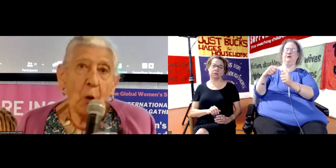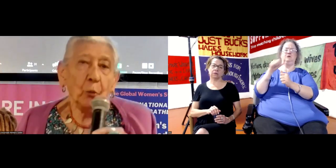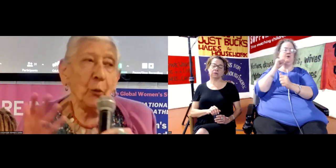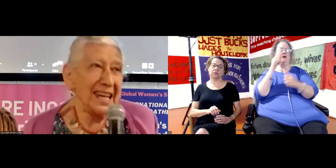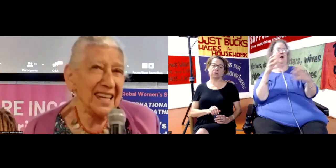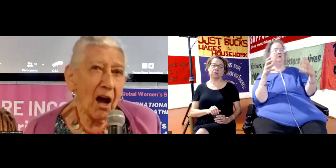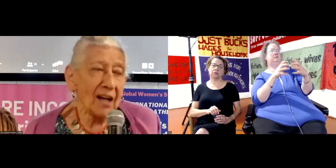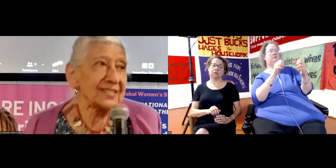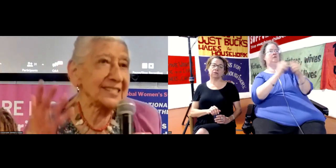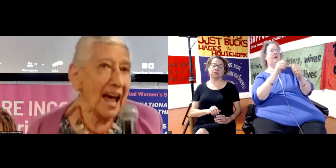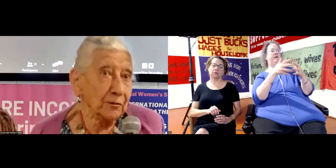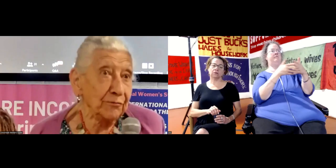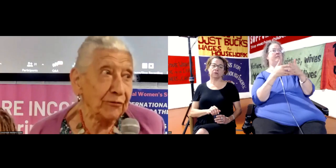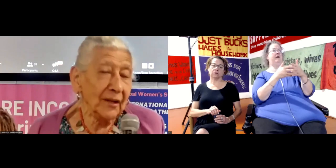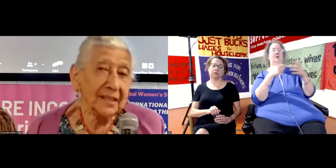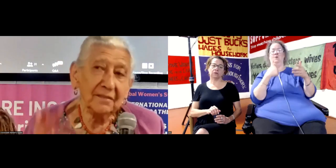Americans. We are